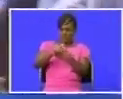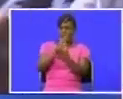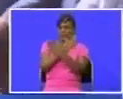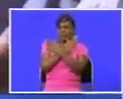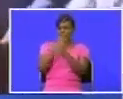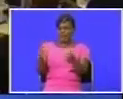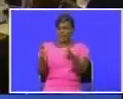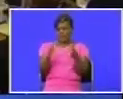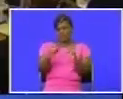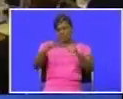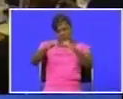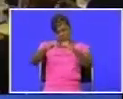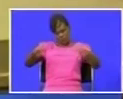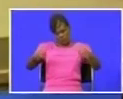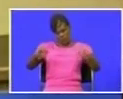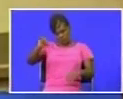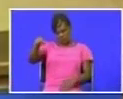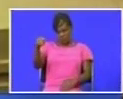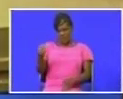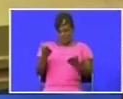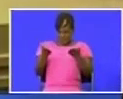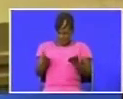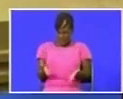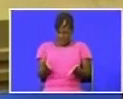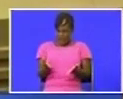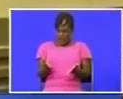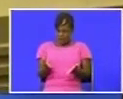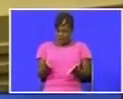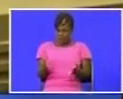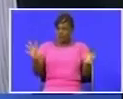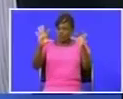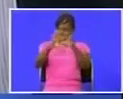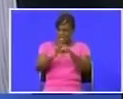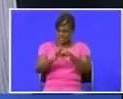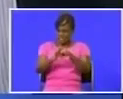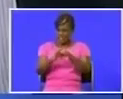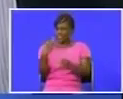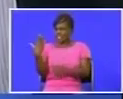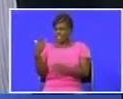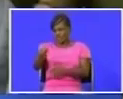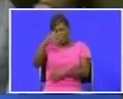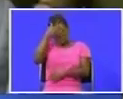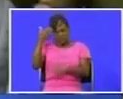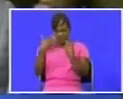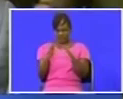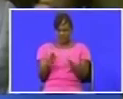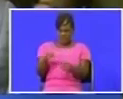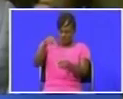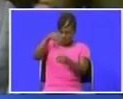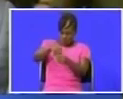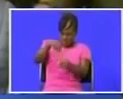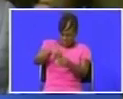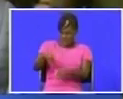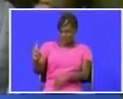could split the coalition now that their common denominator, ICC, is behind them. It is within